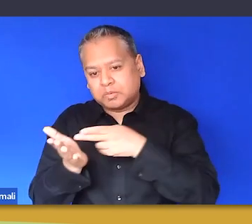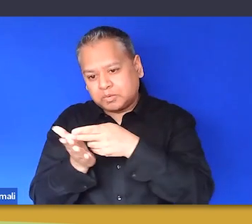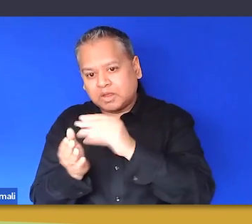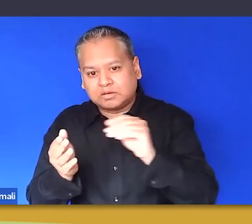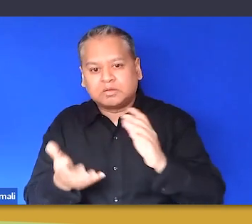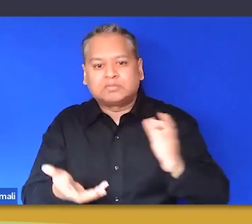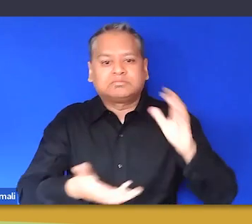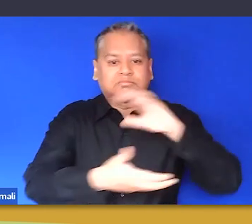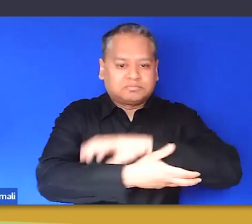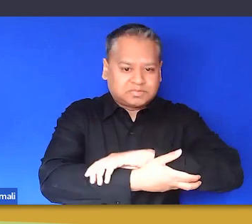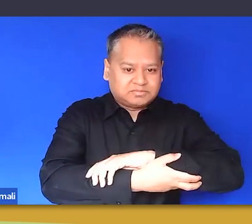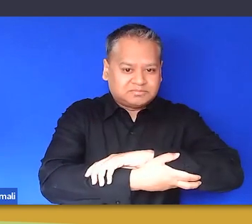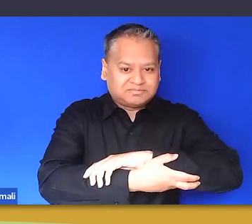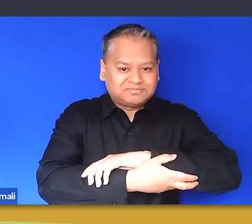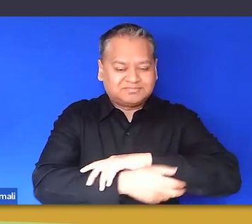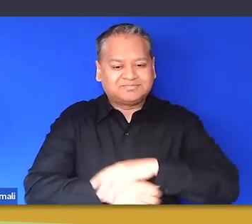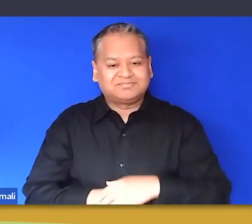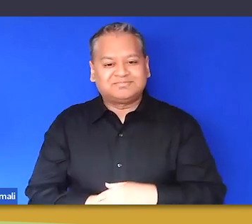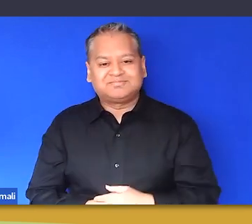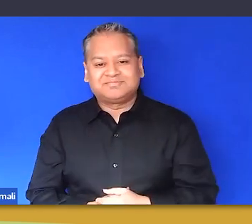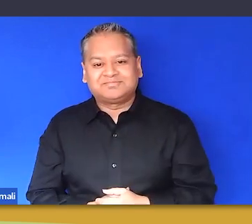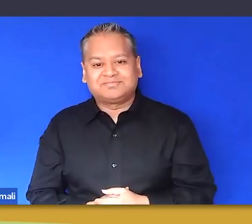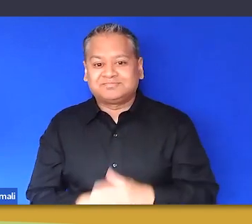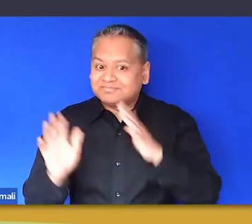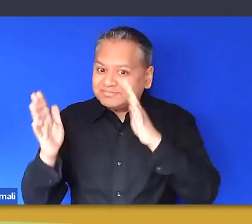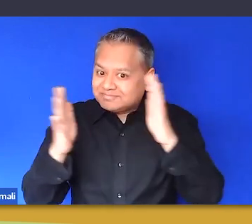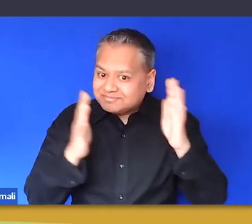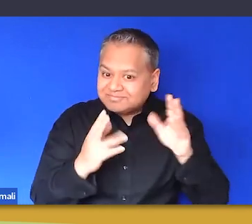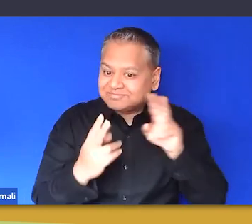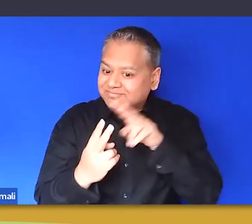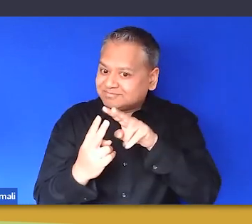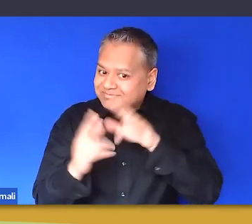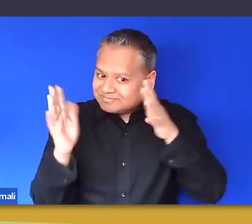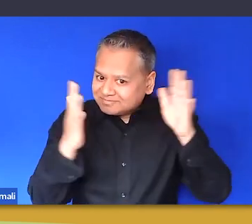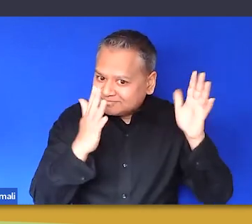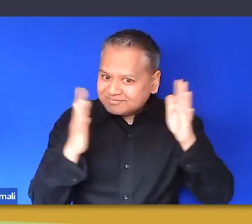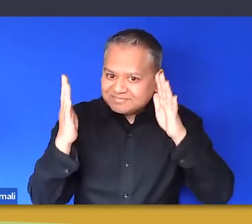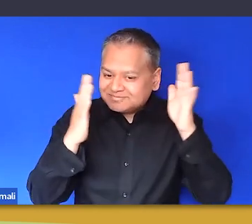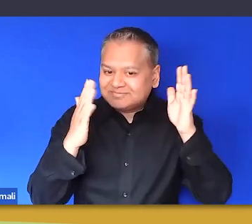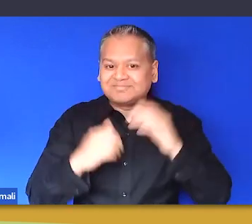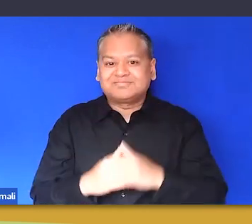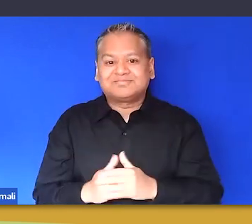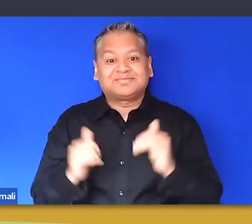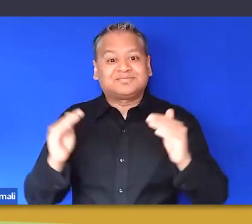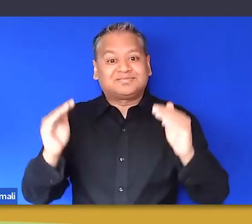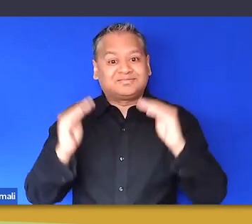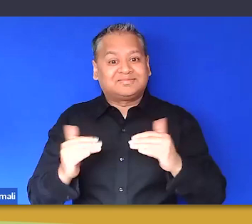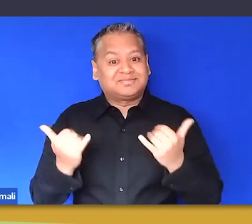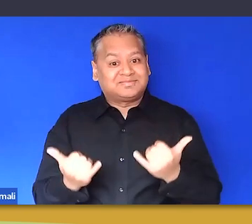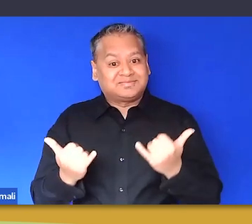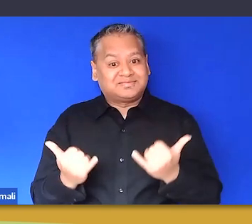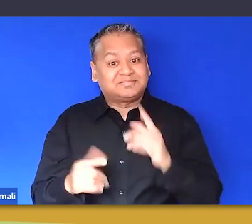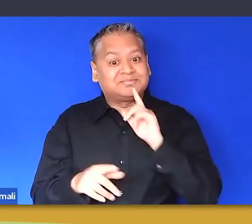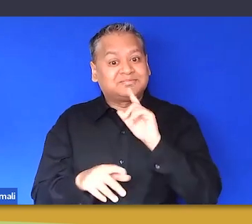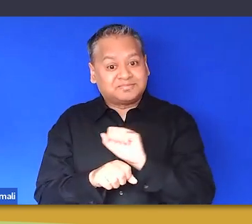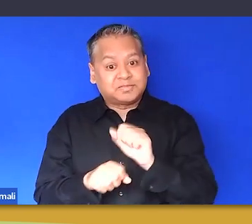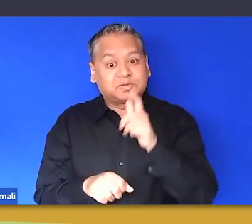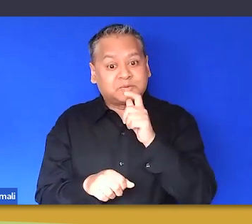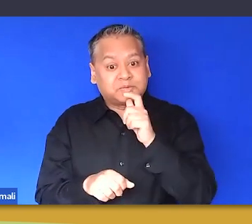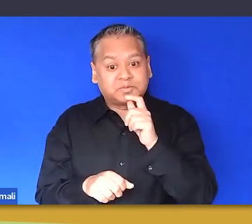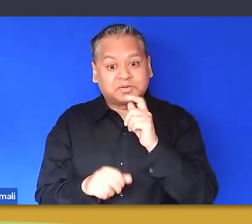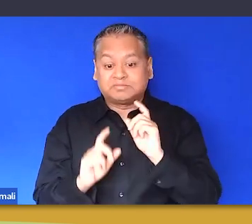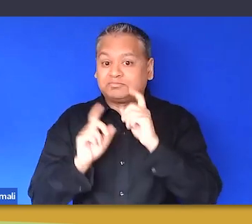communities. And now it's time to announce our first award recipient of the day, Imtiaz Popat from